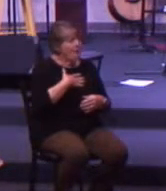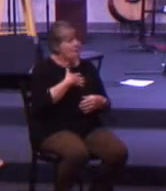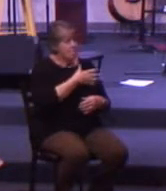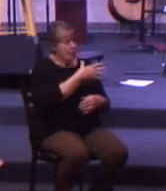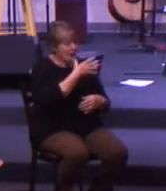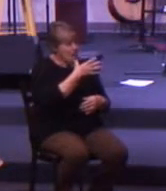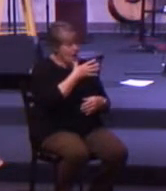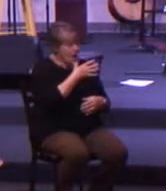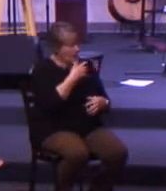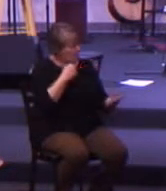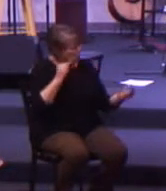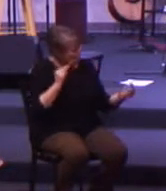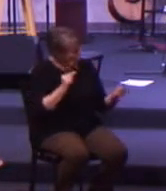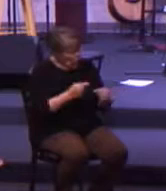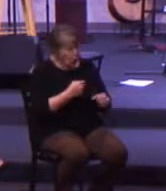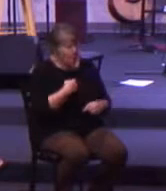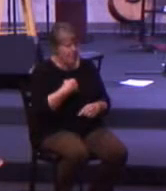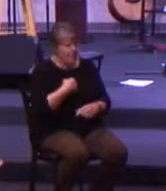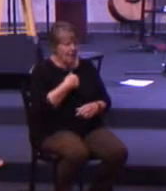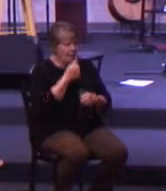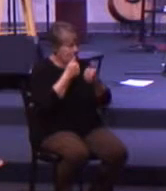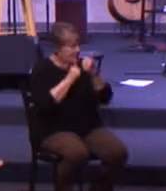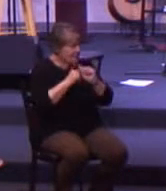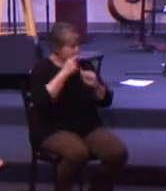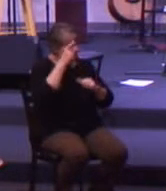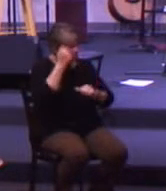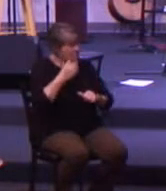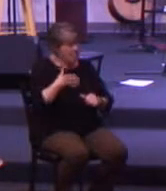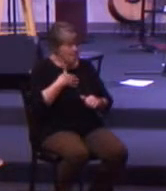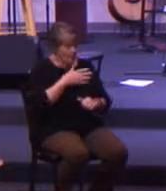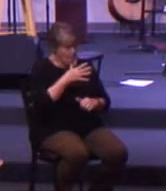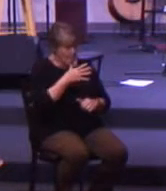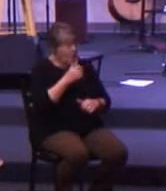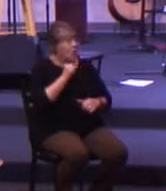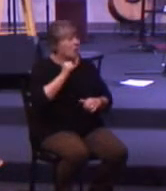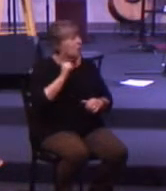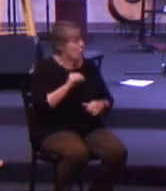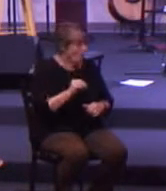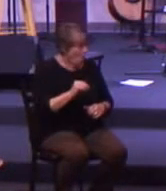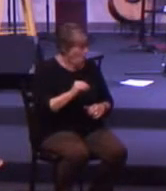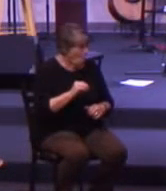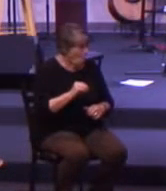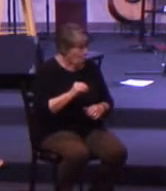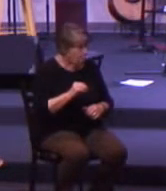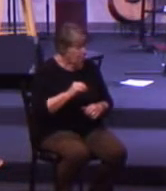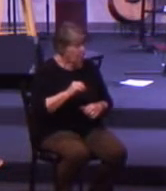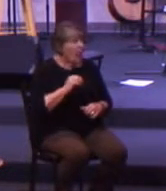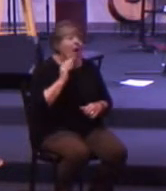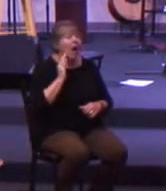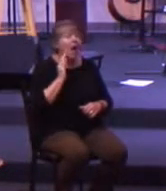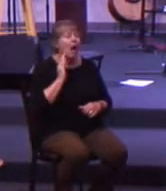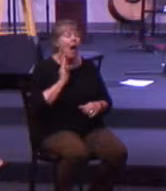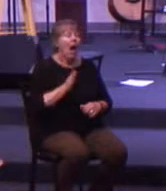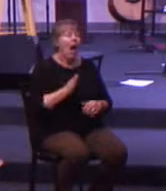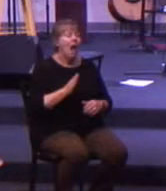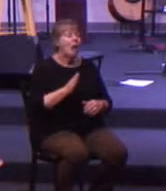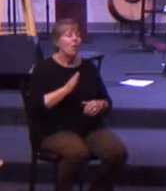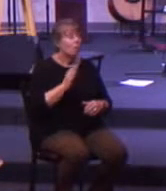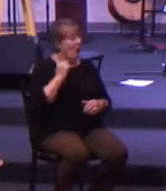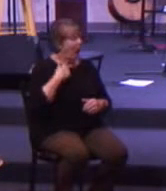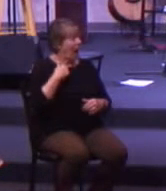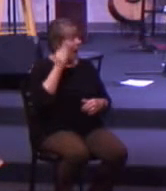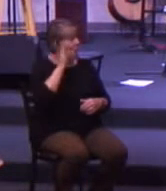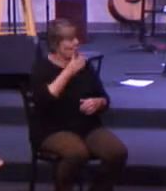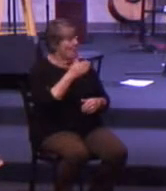I'm suffering from my mom. Therefore, here's the solution. Here's what's going to happen. Here's where I'm going to find freedom. I'm going to go and fix my